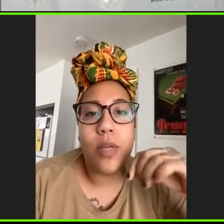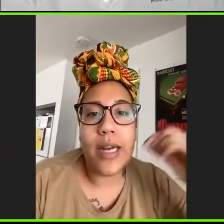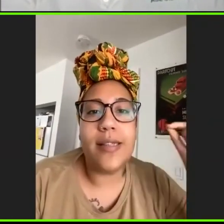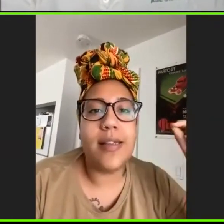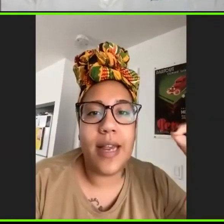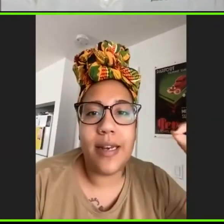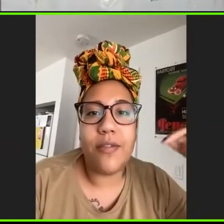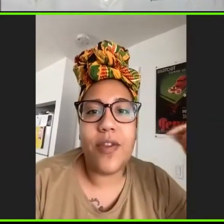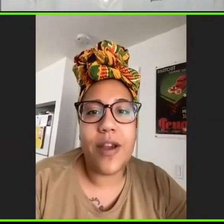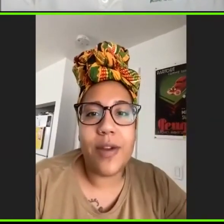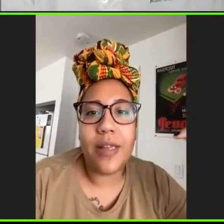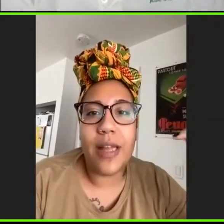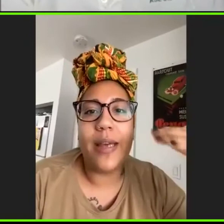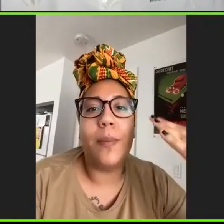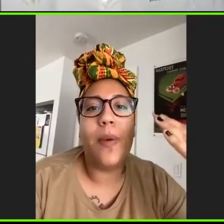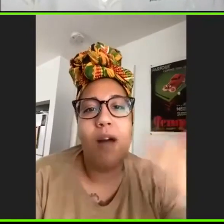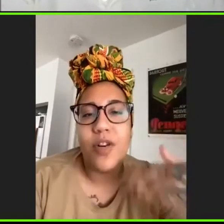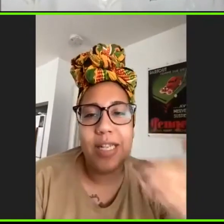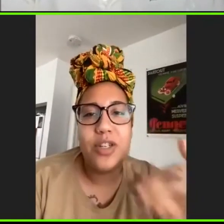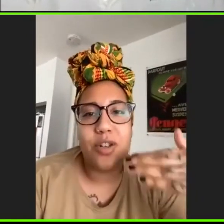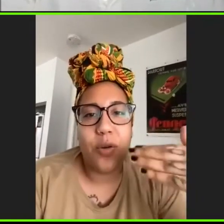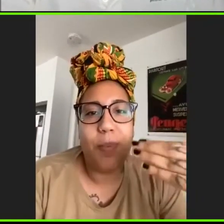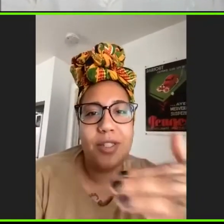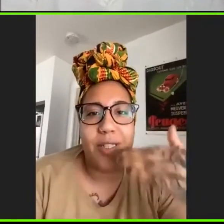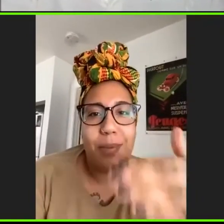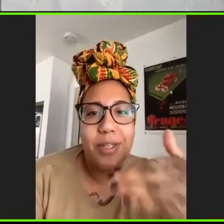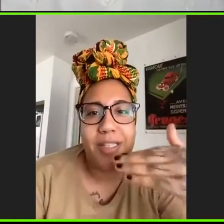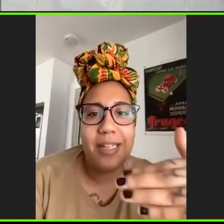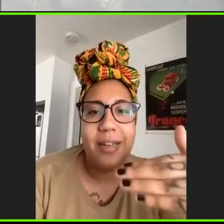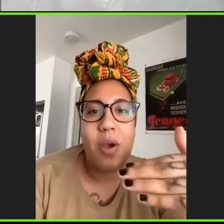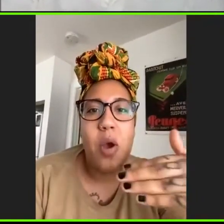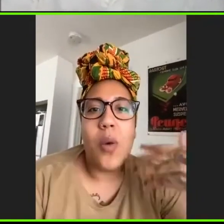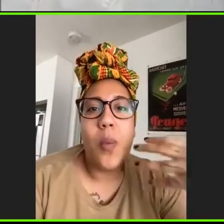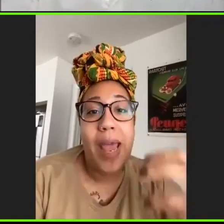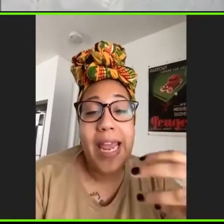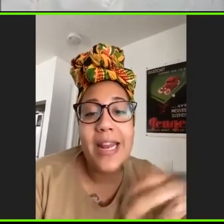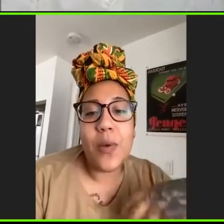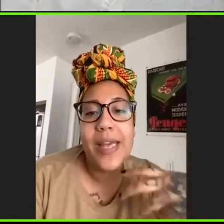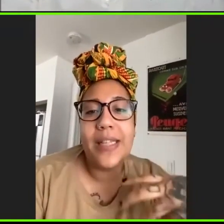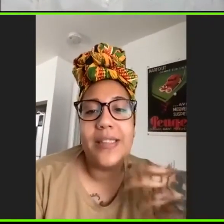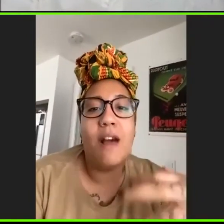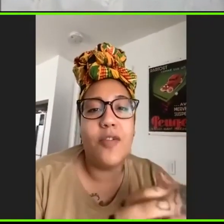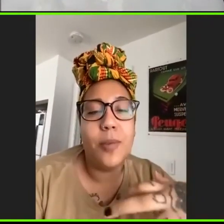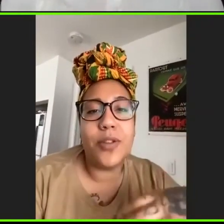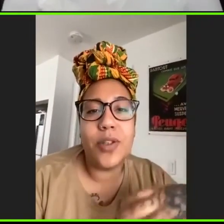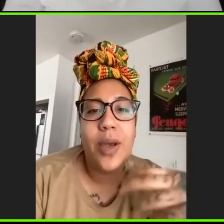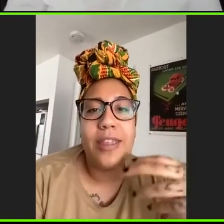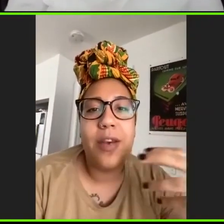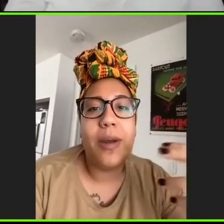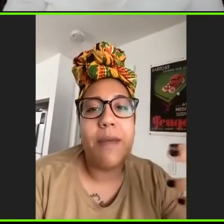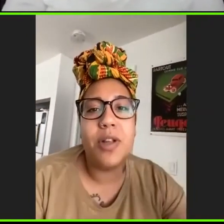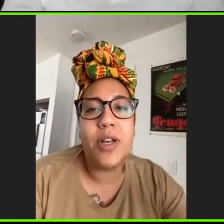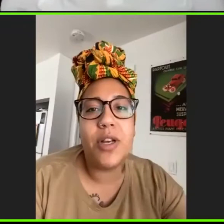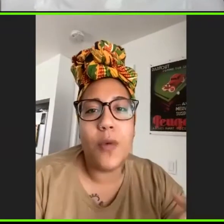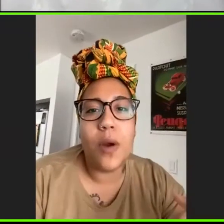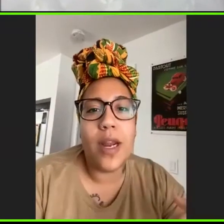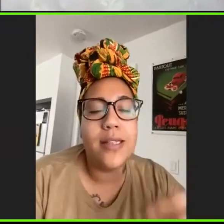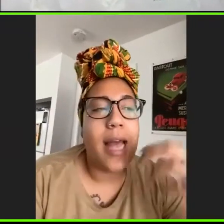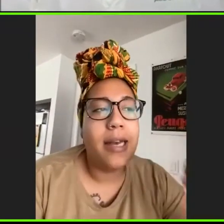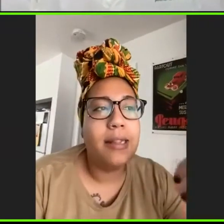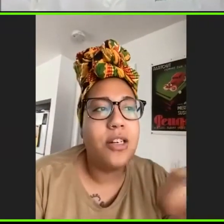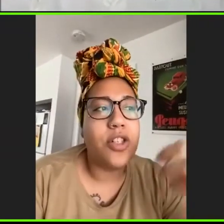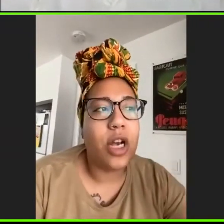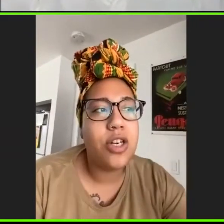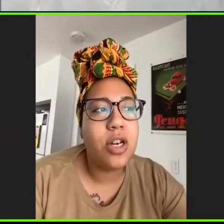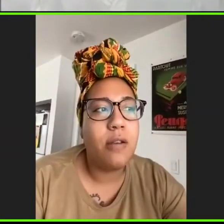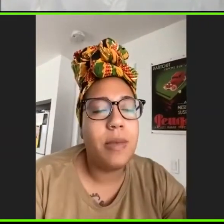informal, and I sign in a very like conversational person to person way, in a way that's comfortable. So I think what I'm looking for is